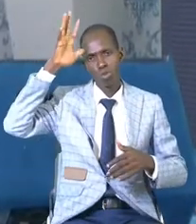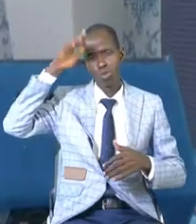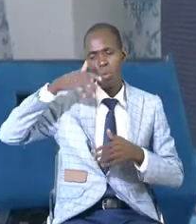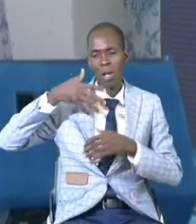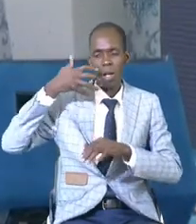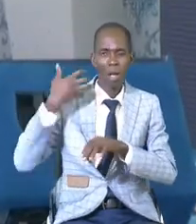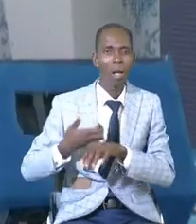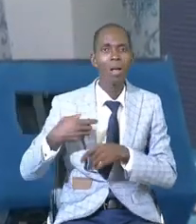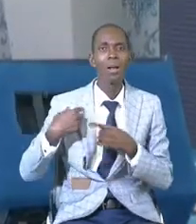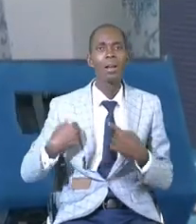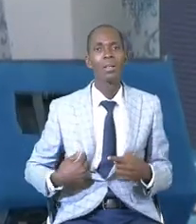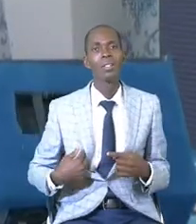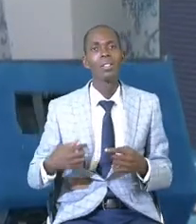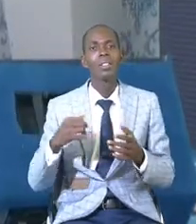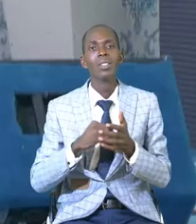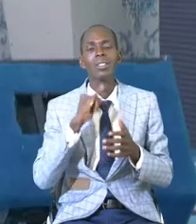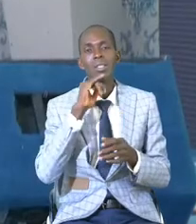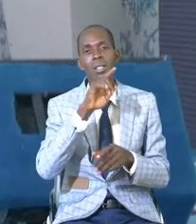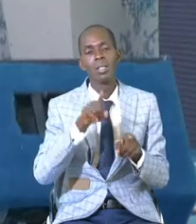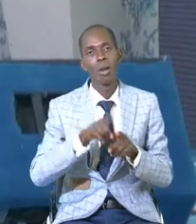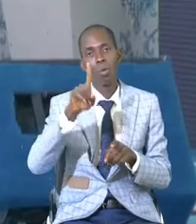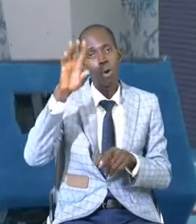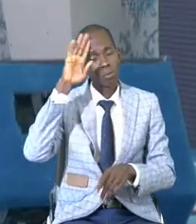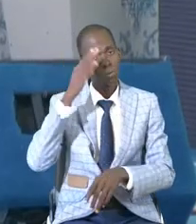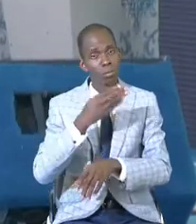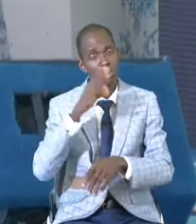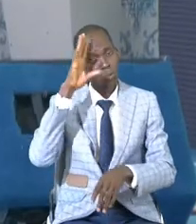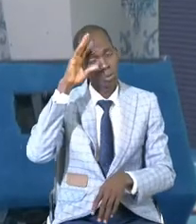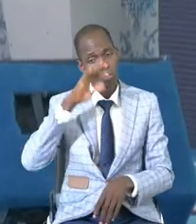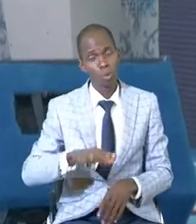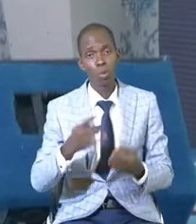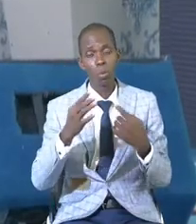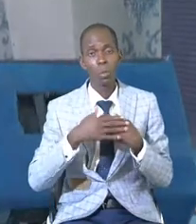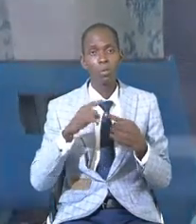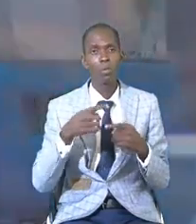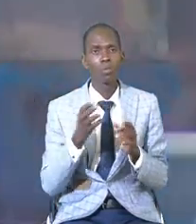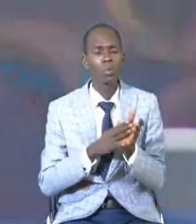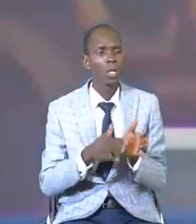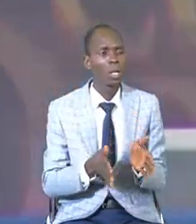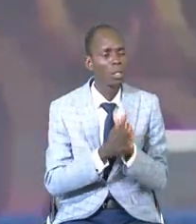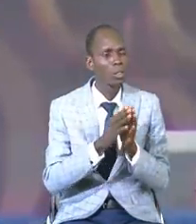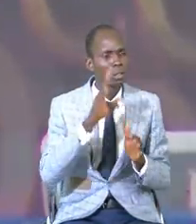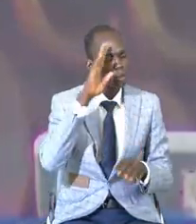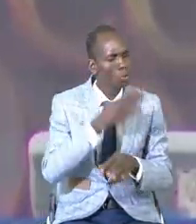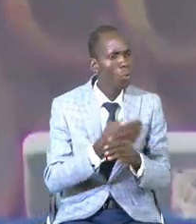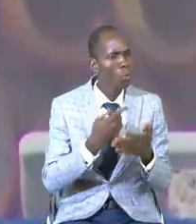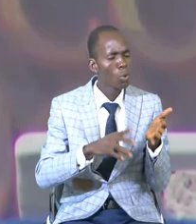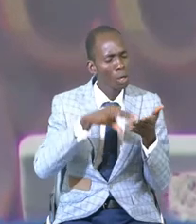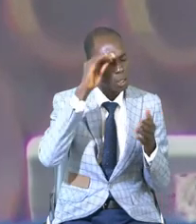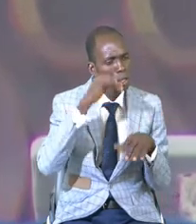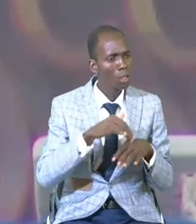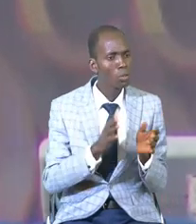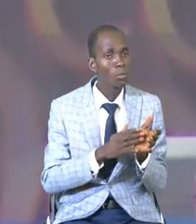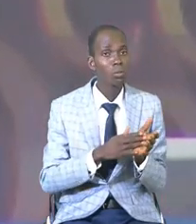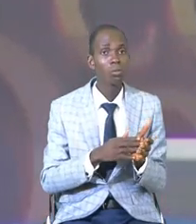your child coming back from school and you say, my child, how did you learn at school today? He said, daddy, I didn't tell you